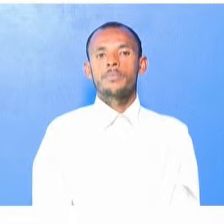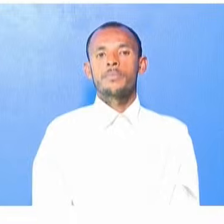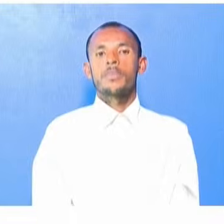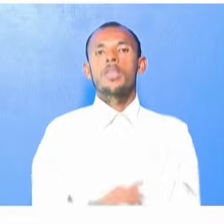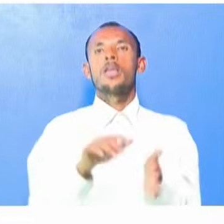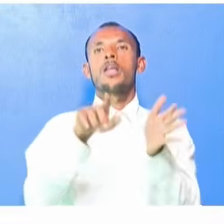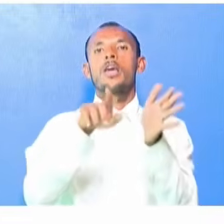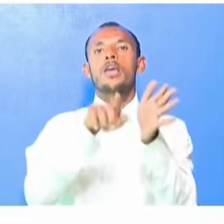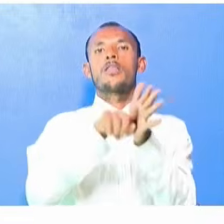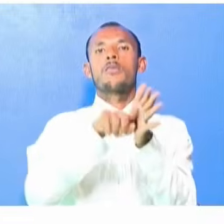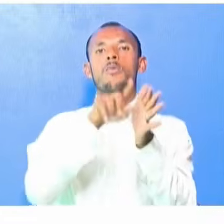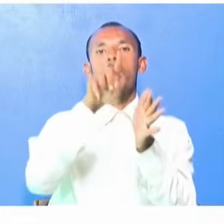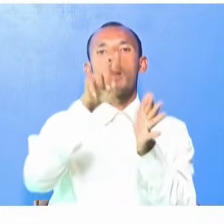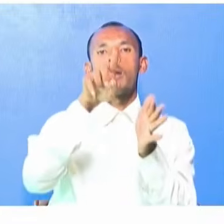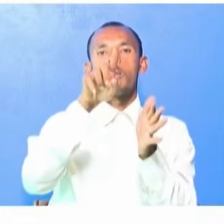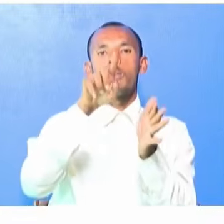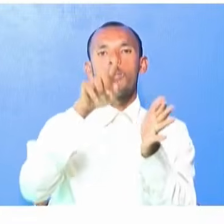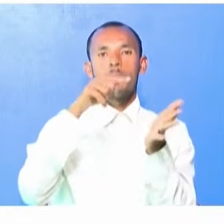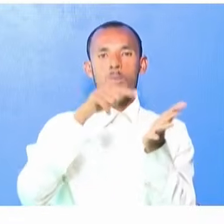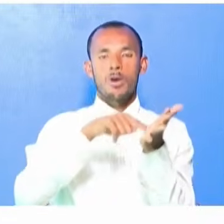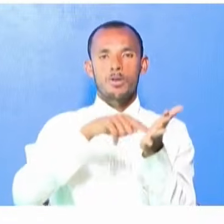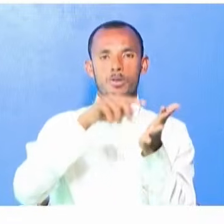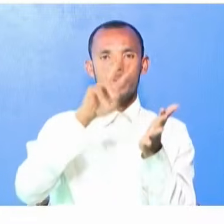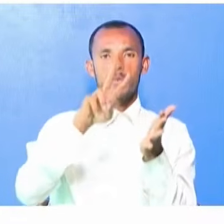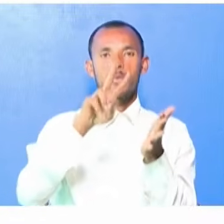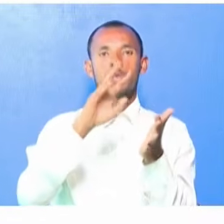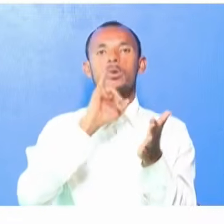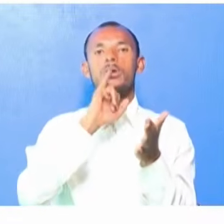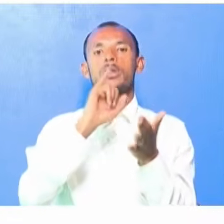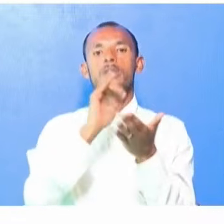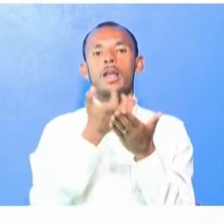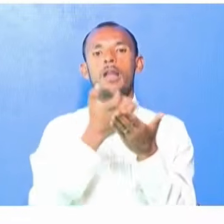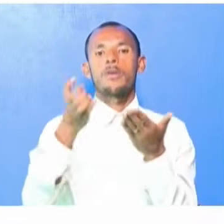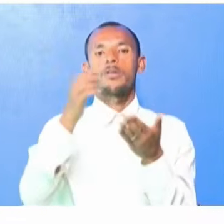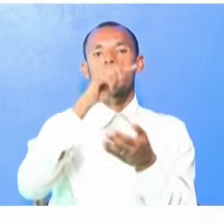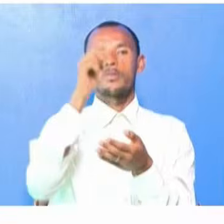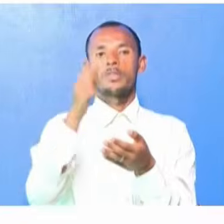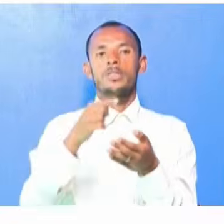negative 1.2 is element of Z. B,